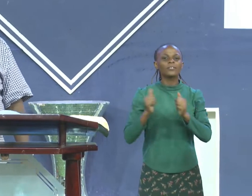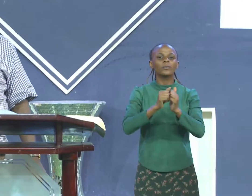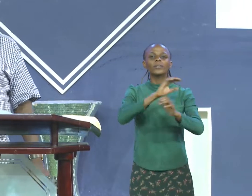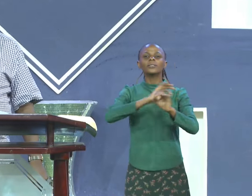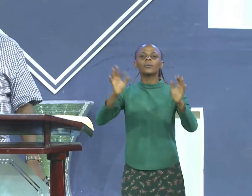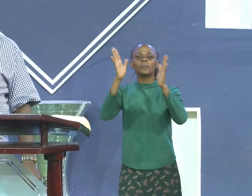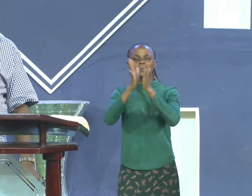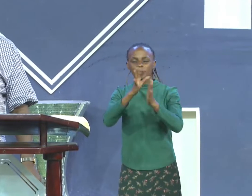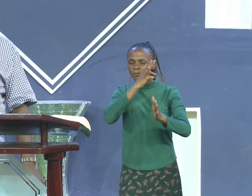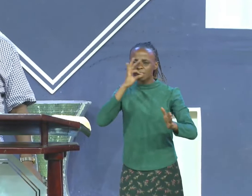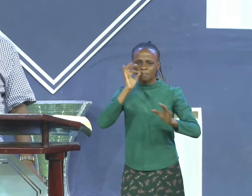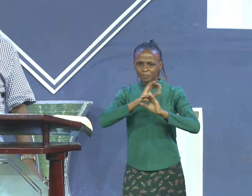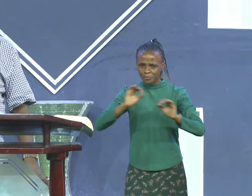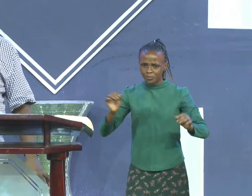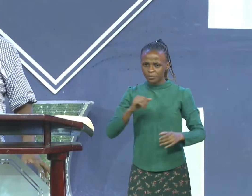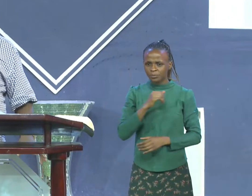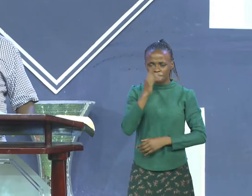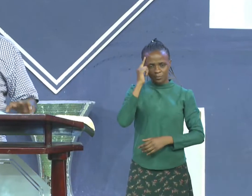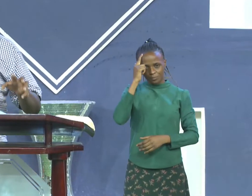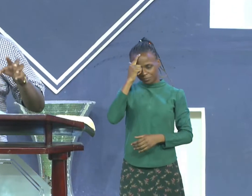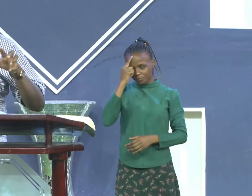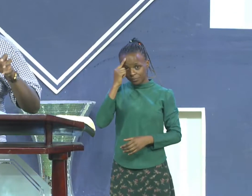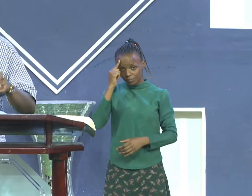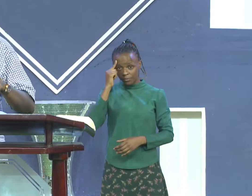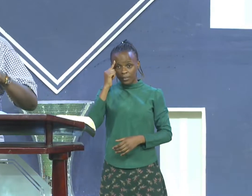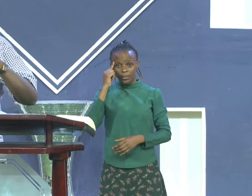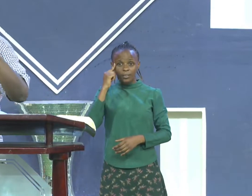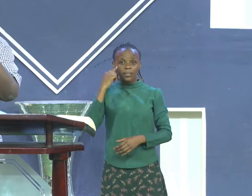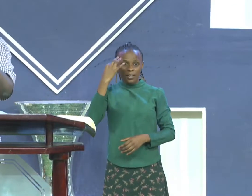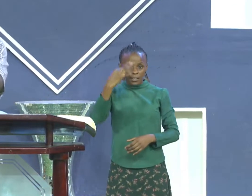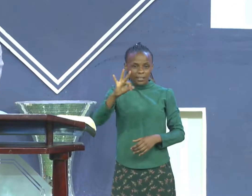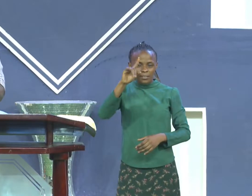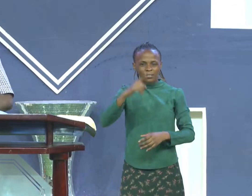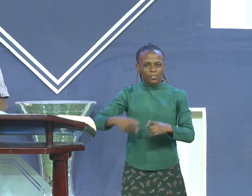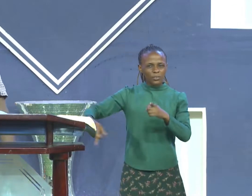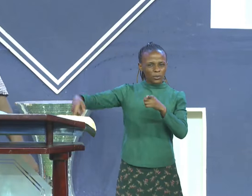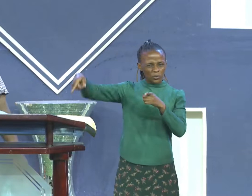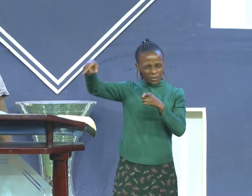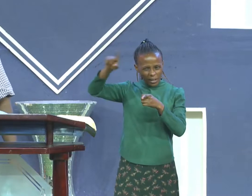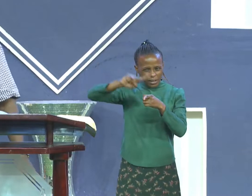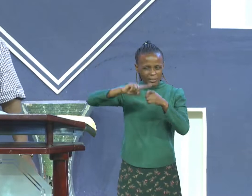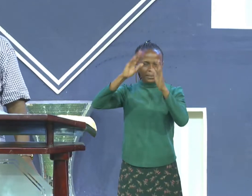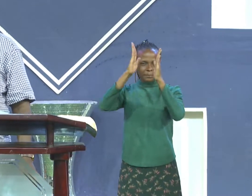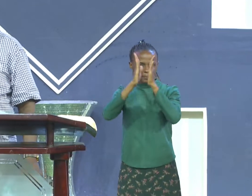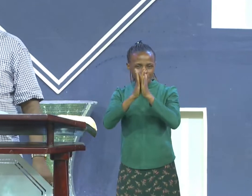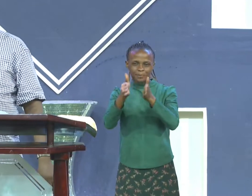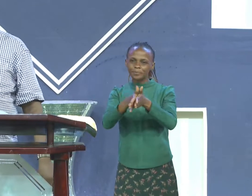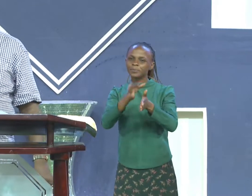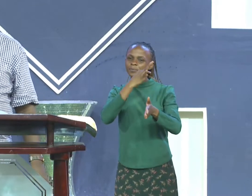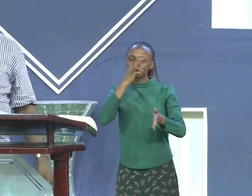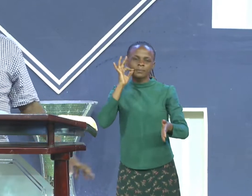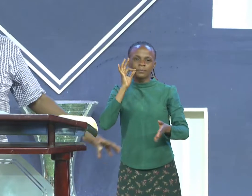cannot go away except with prayer and fasting. So if you engage the gear of prayer